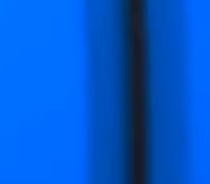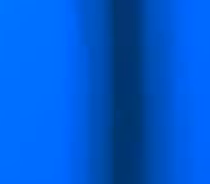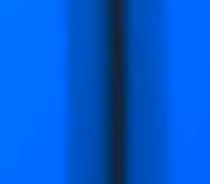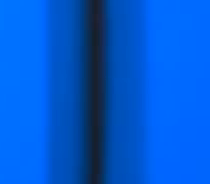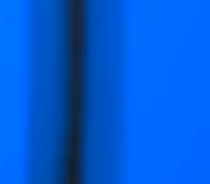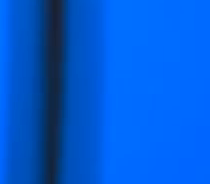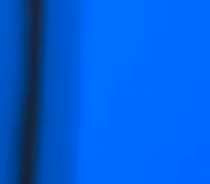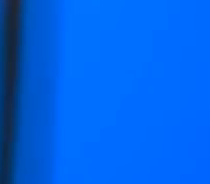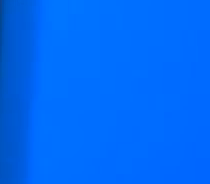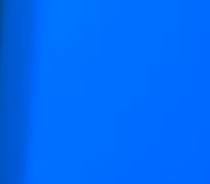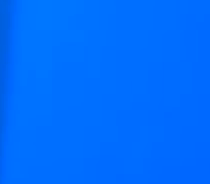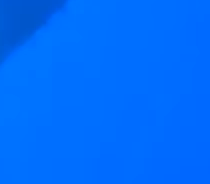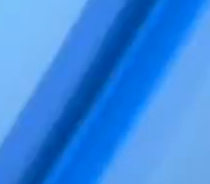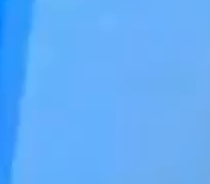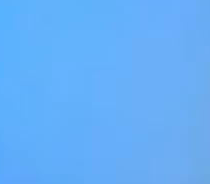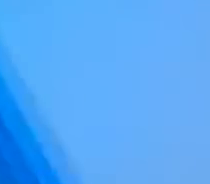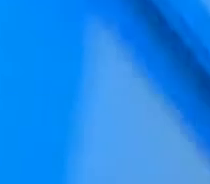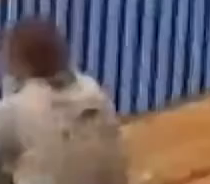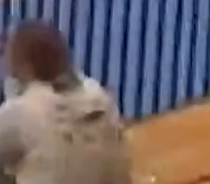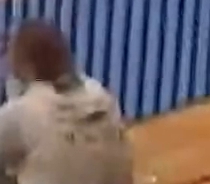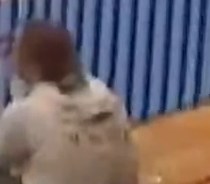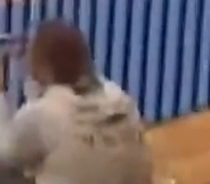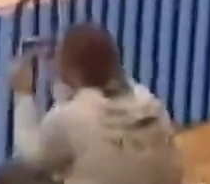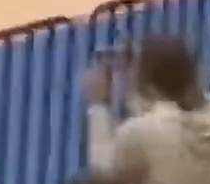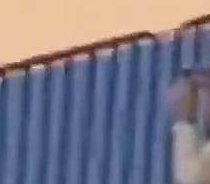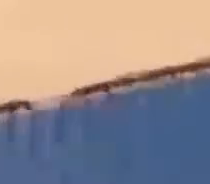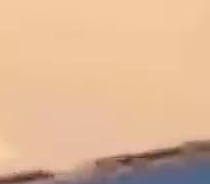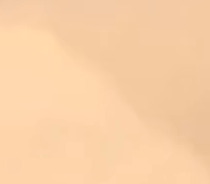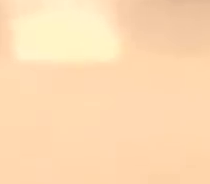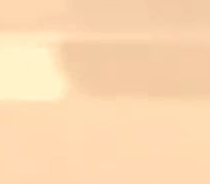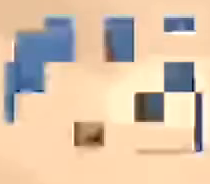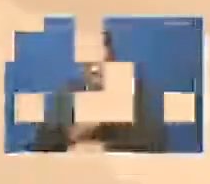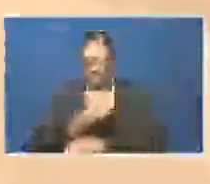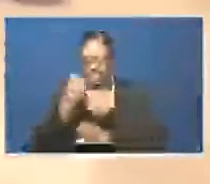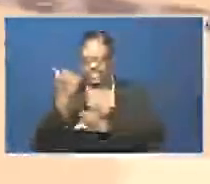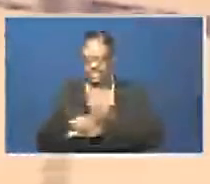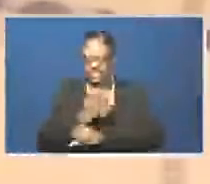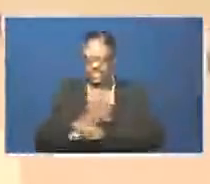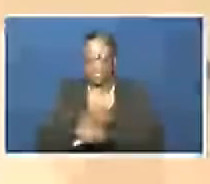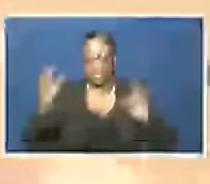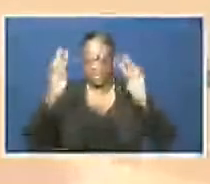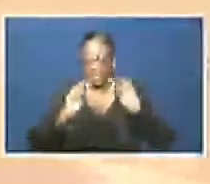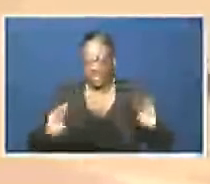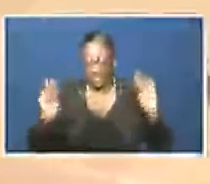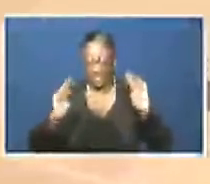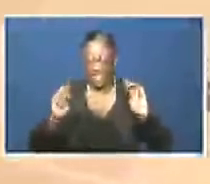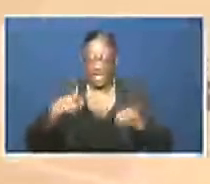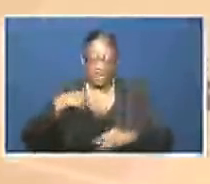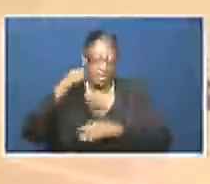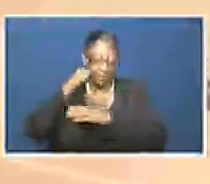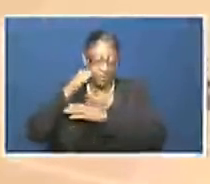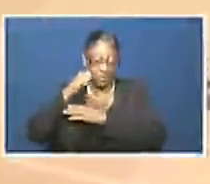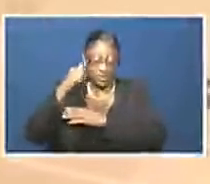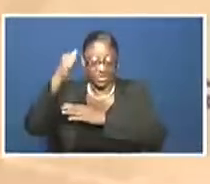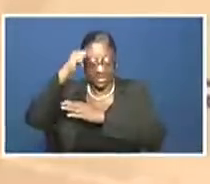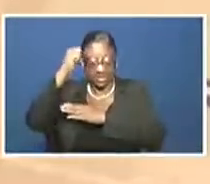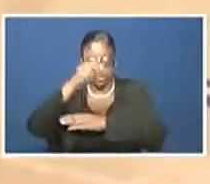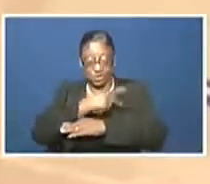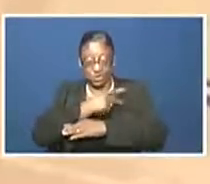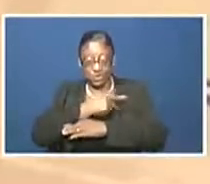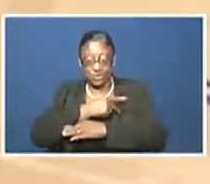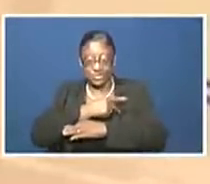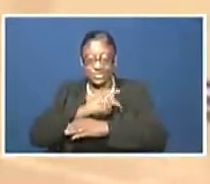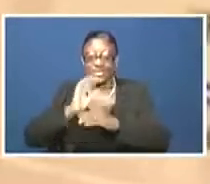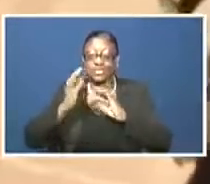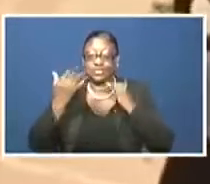This is ZNS Total Sports. Welcome to your sports on this Monday. I'm Amajal Knowles, topping sports. Well, it's